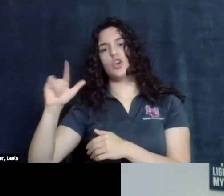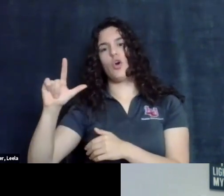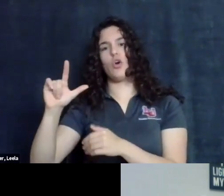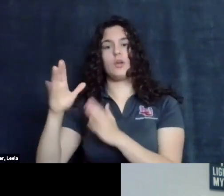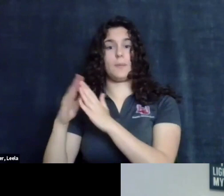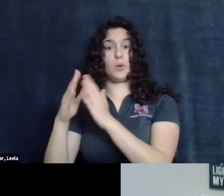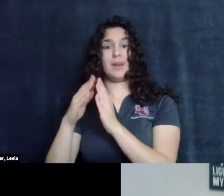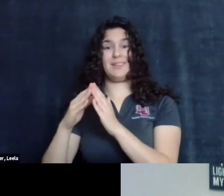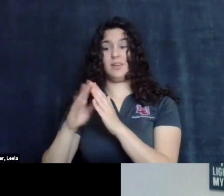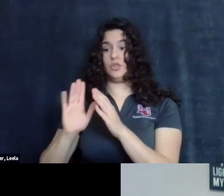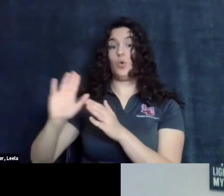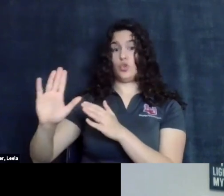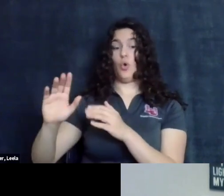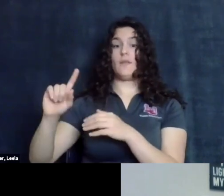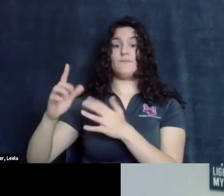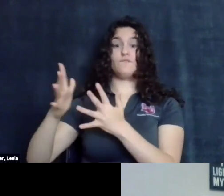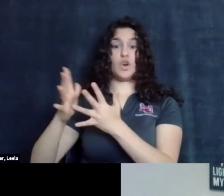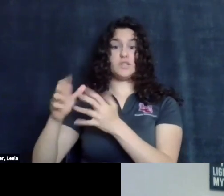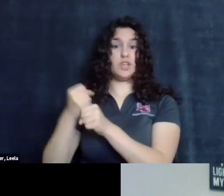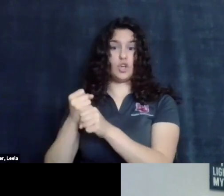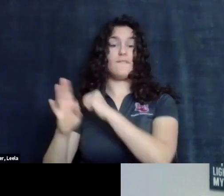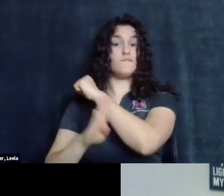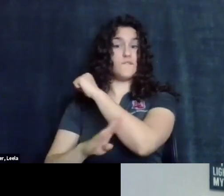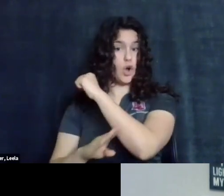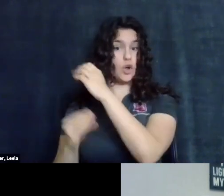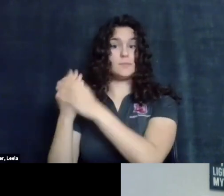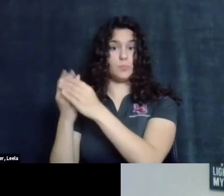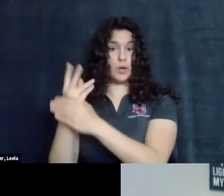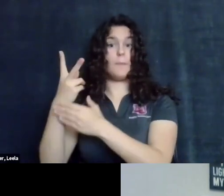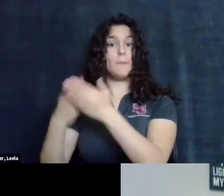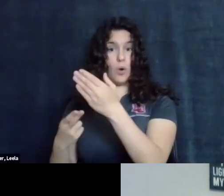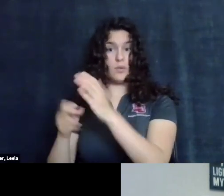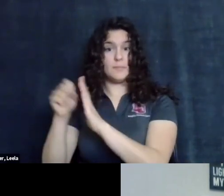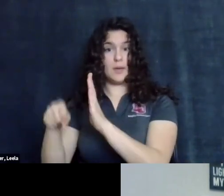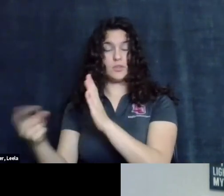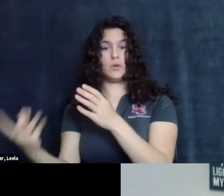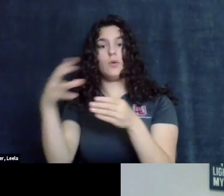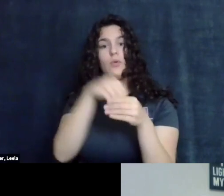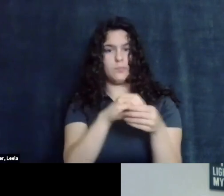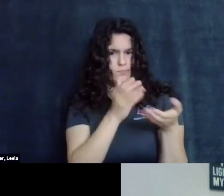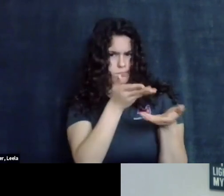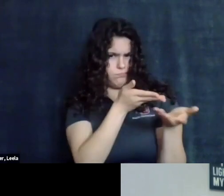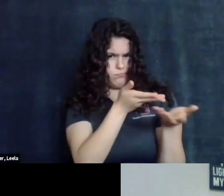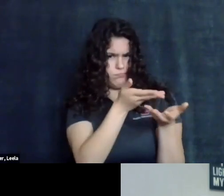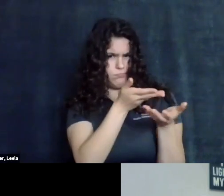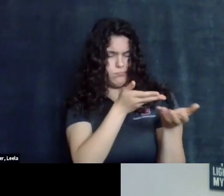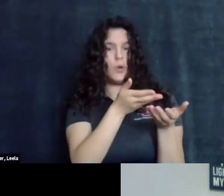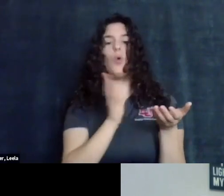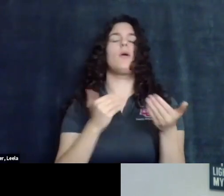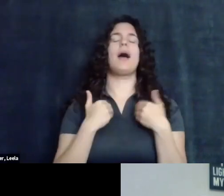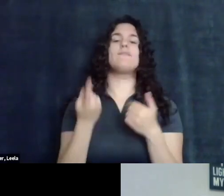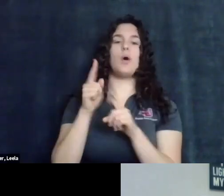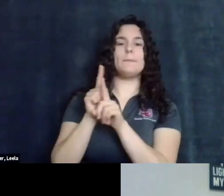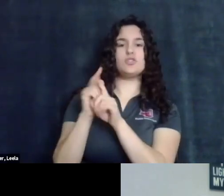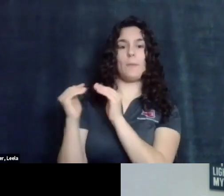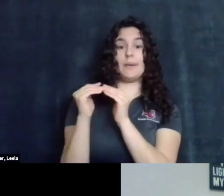freshman year, the fall and the spring semester, you'll be working with faculty very closely. You'll have a peer mentor. And so it's just